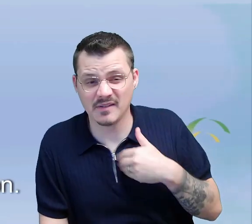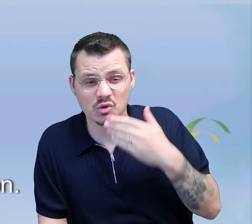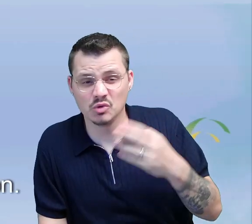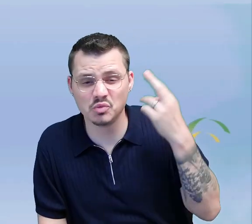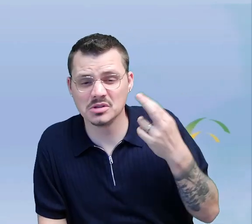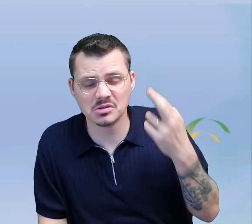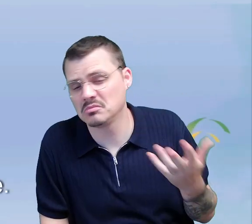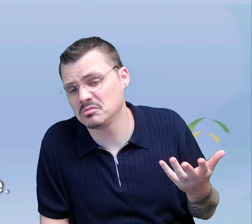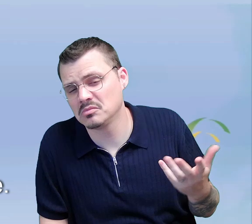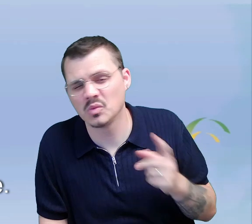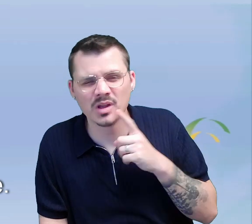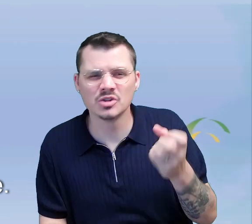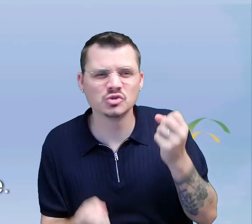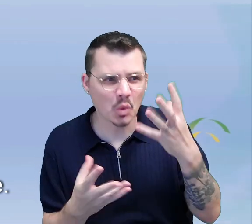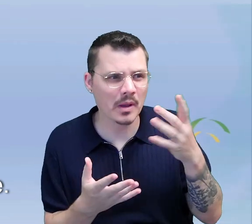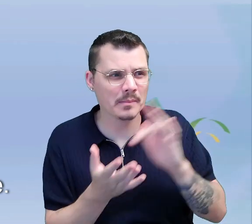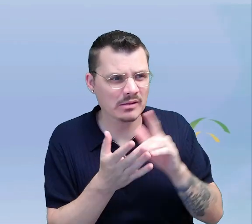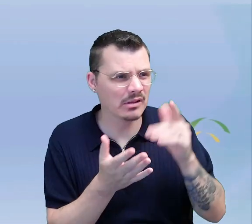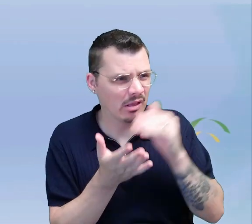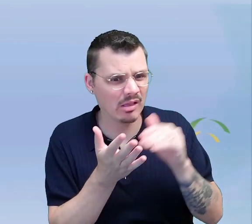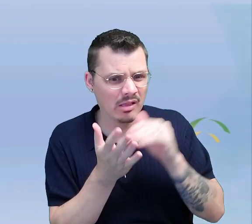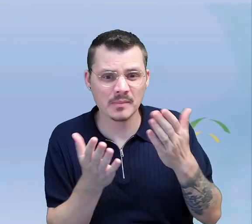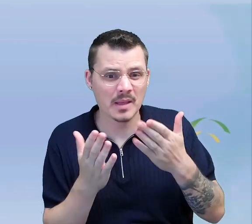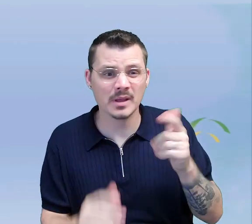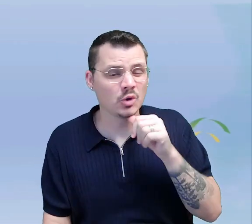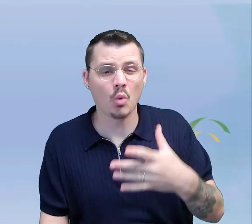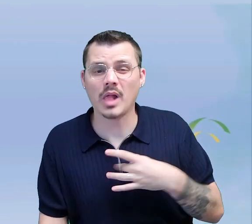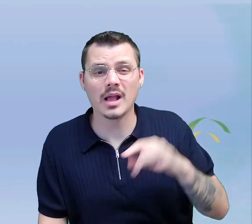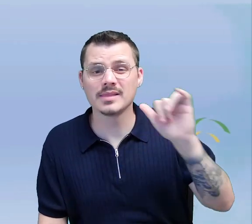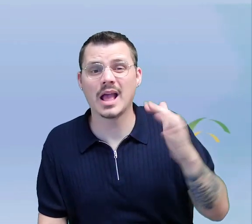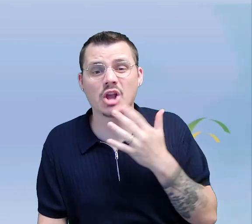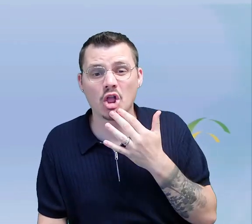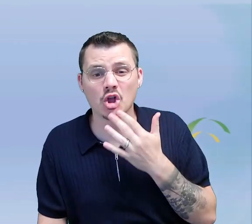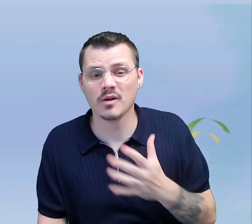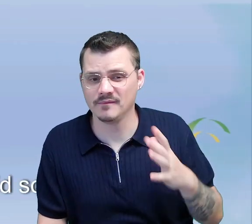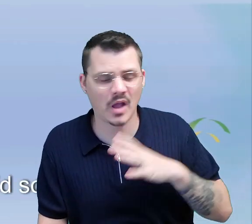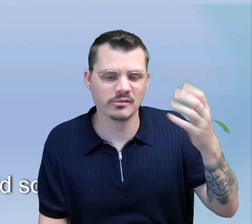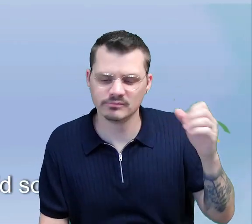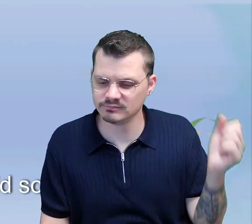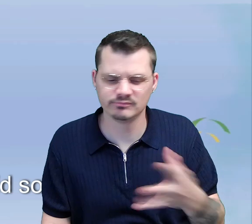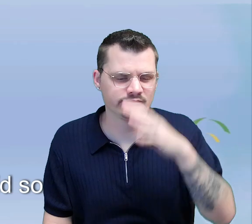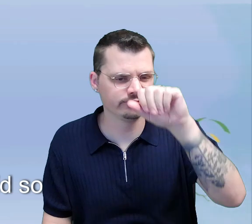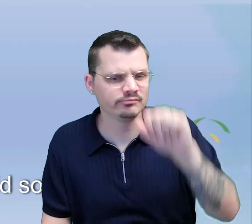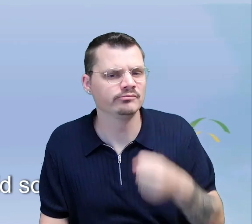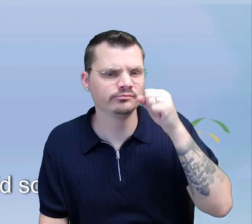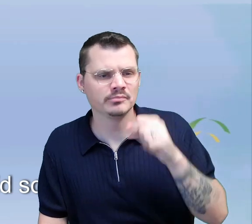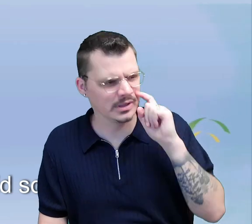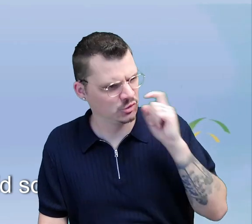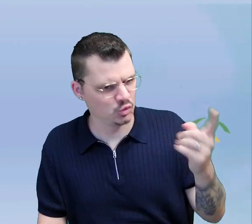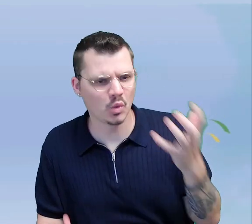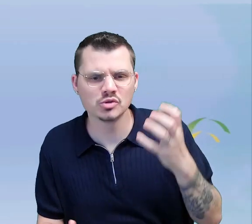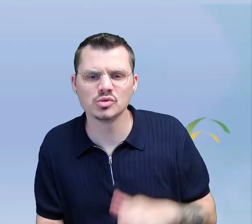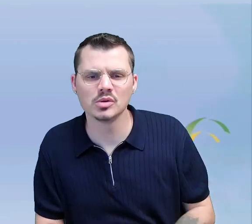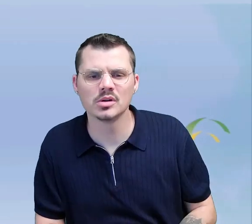good reason. There's so much redundancy here. It could be, I don't like the color of this one. All right, we're flushing it now because you said